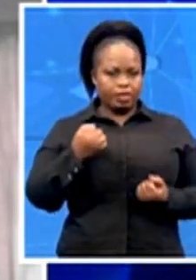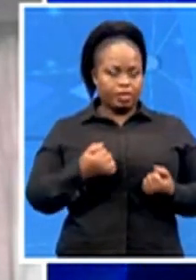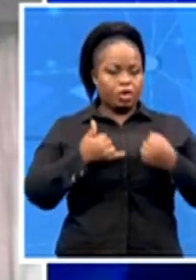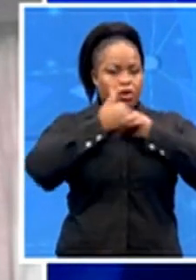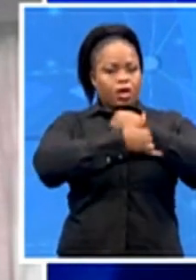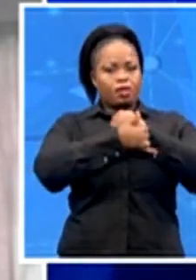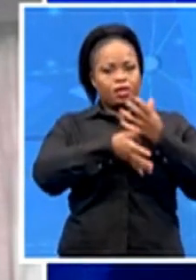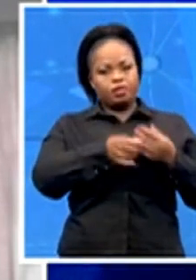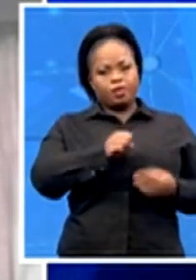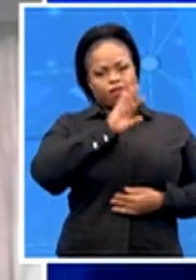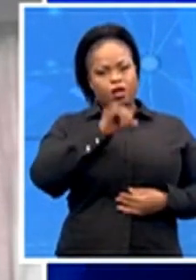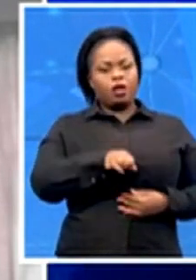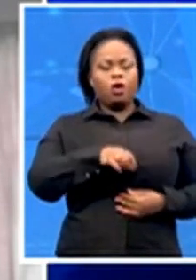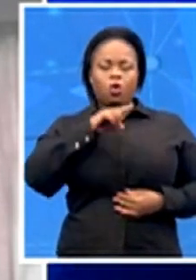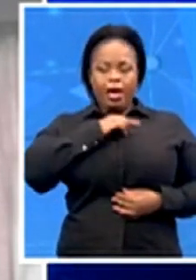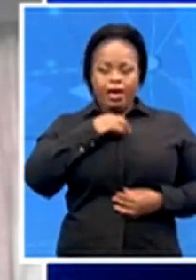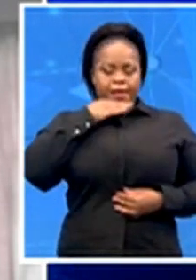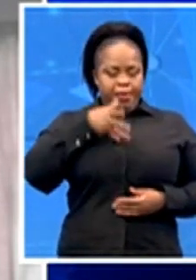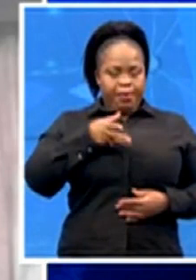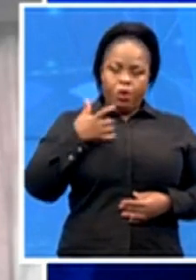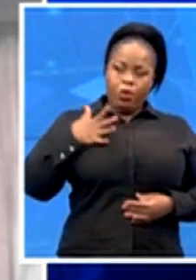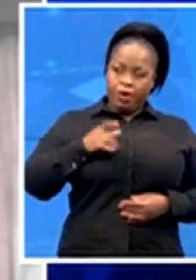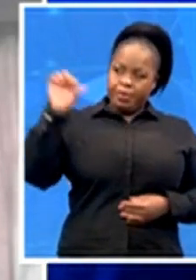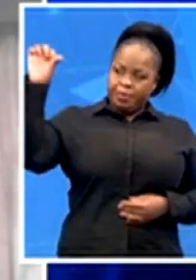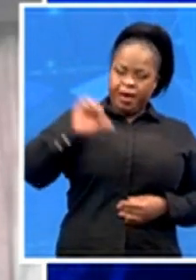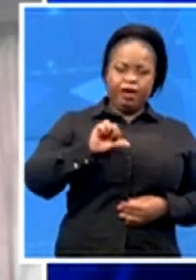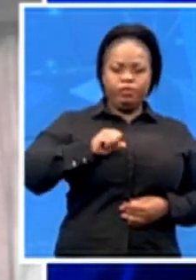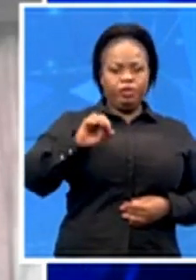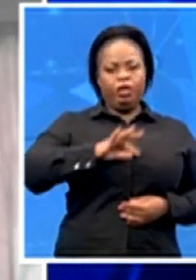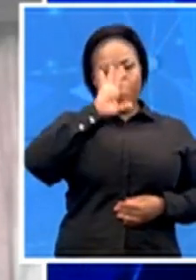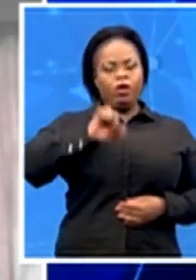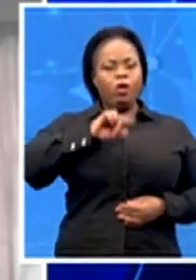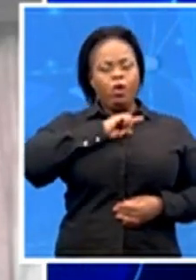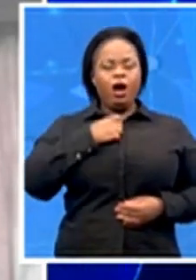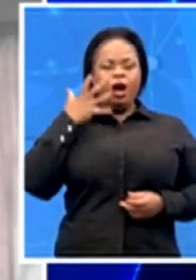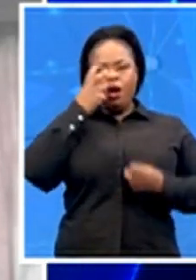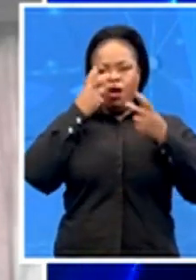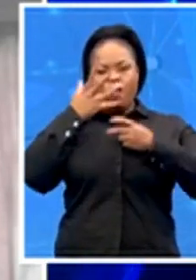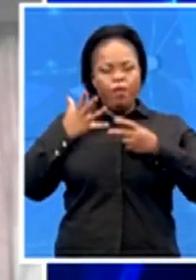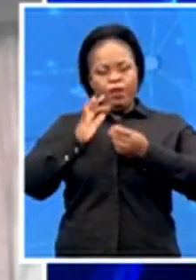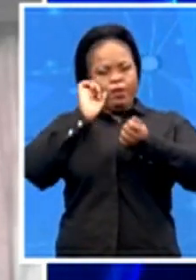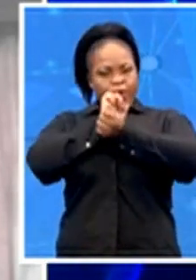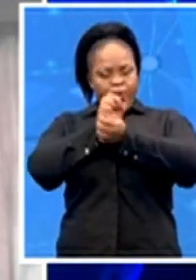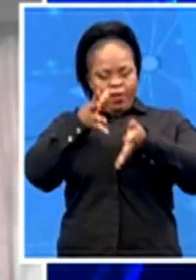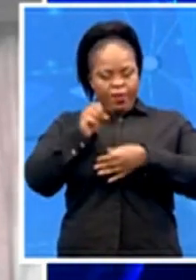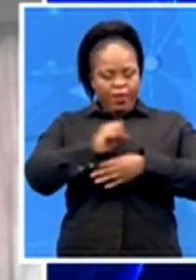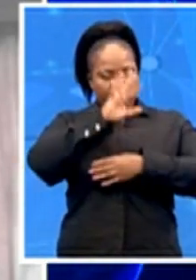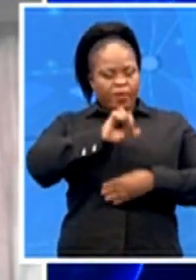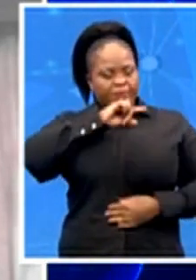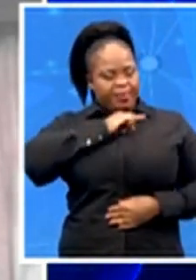to. Additionally, warrants of arrest for the accused in the country in which we require them to come back to. So those two have